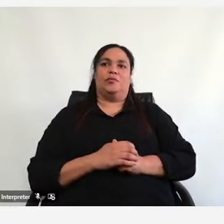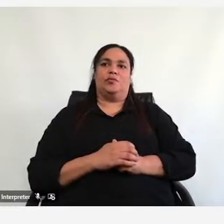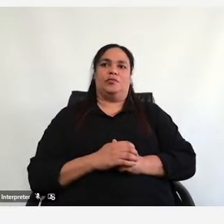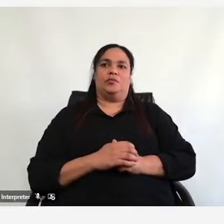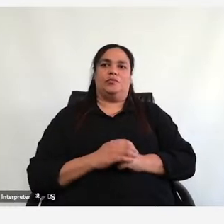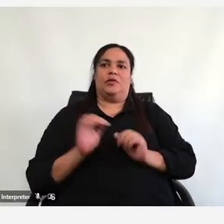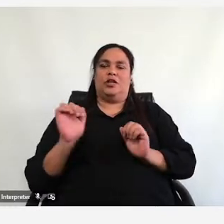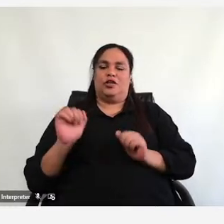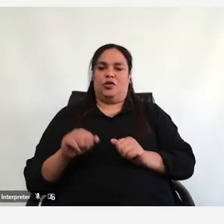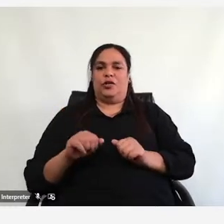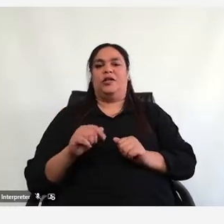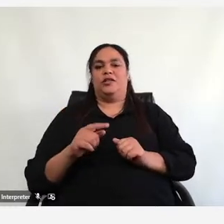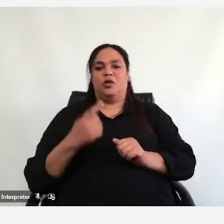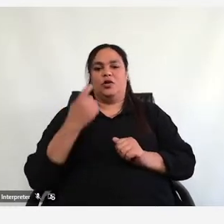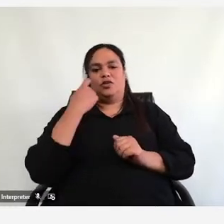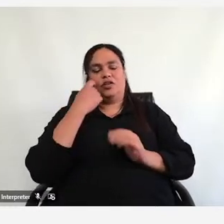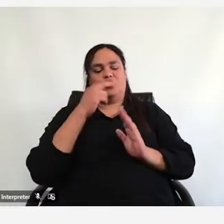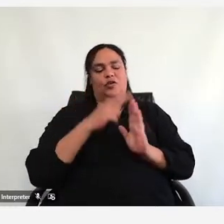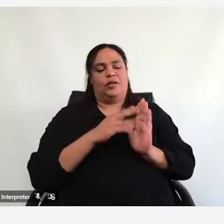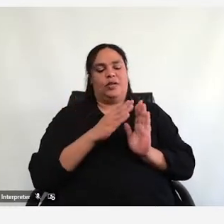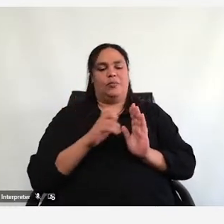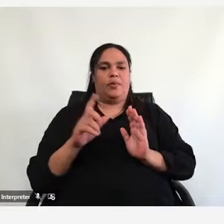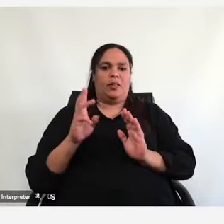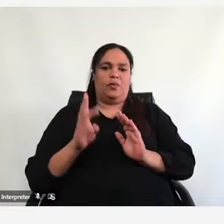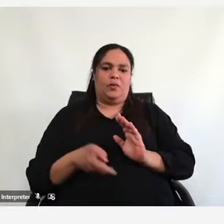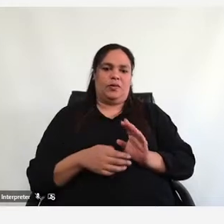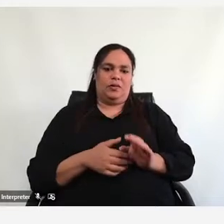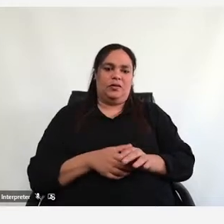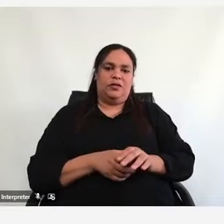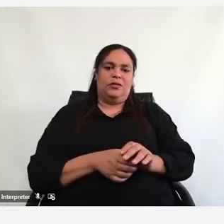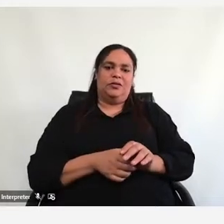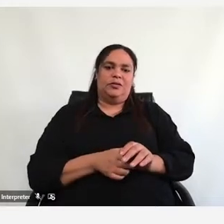Agreed to. The Secretary will now read the bill.